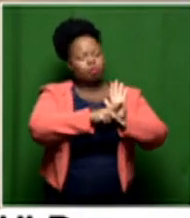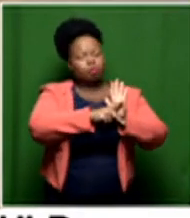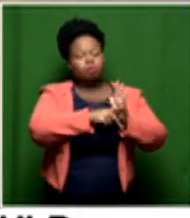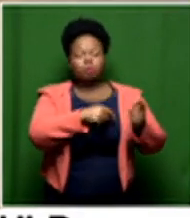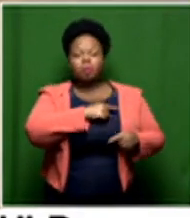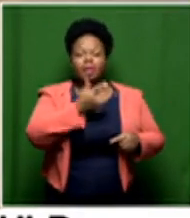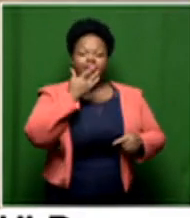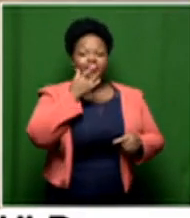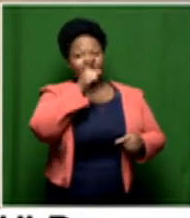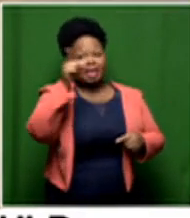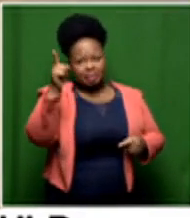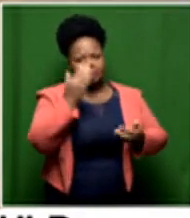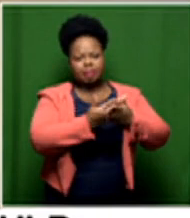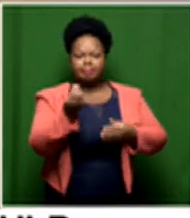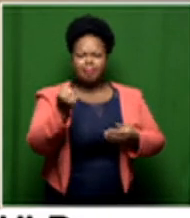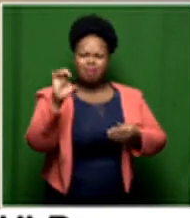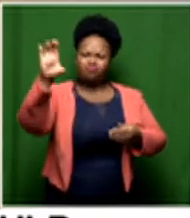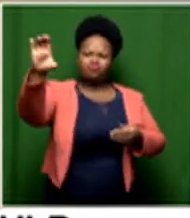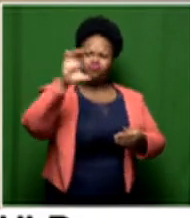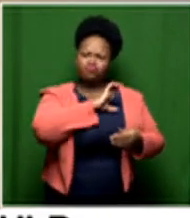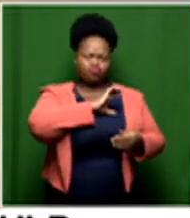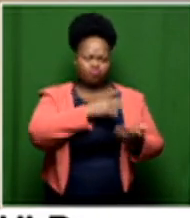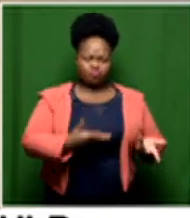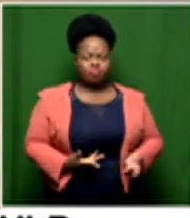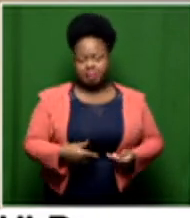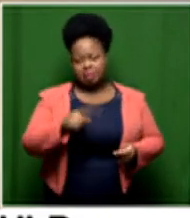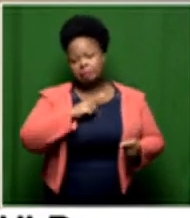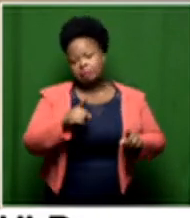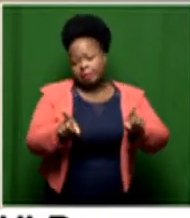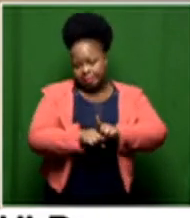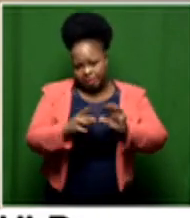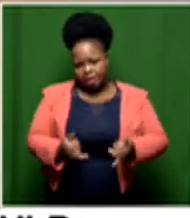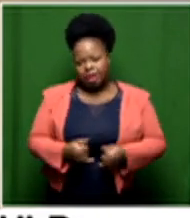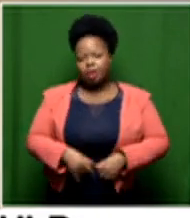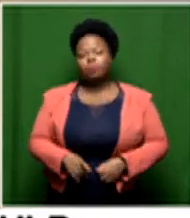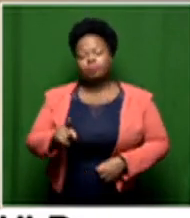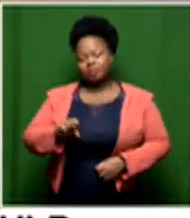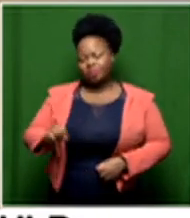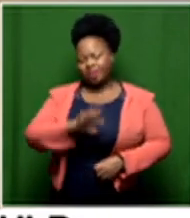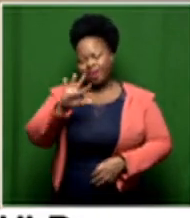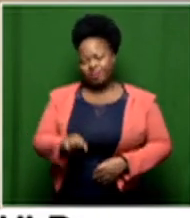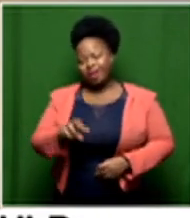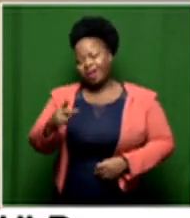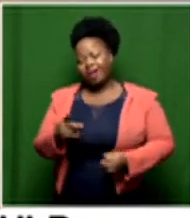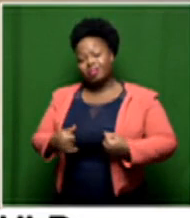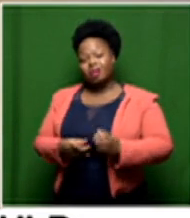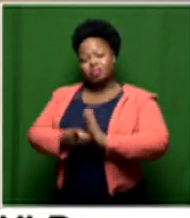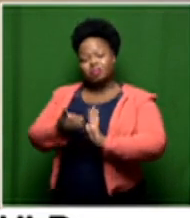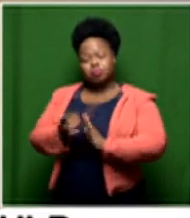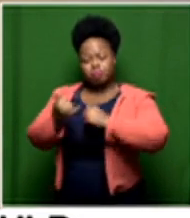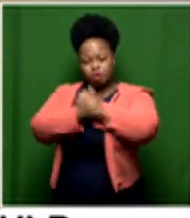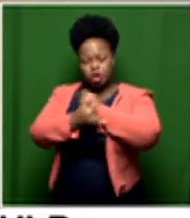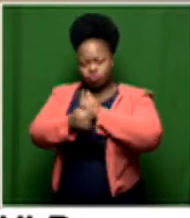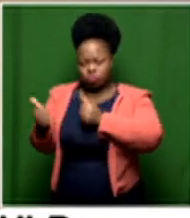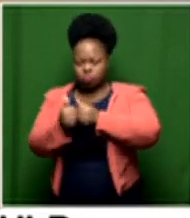which again is why, South Africa has to rally with other developing countries and assert